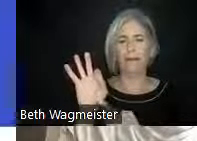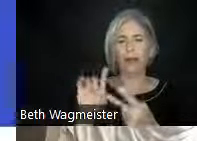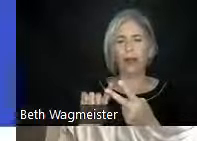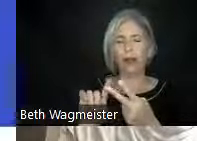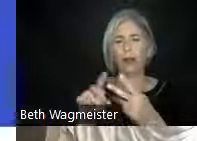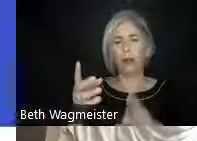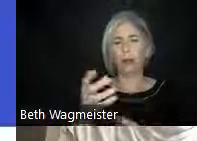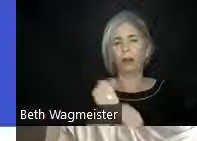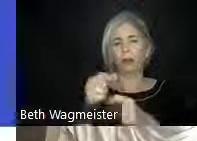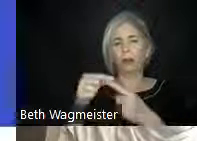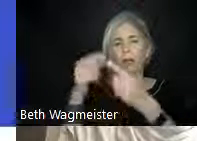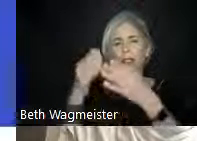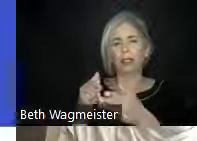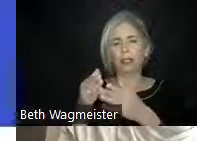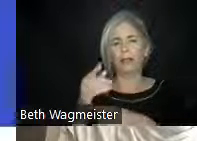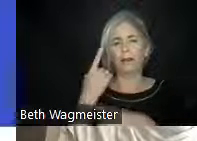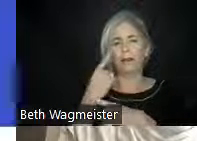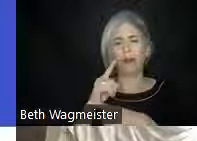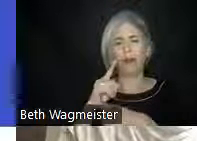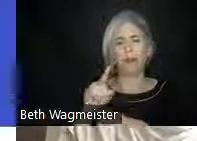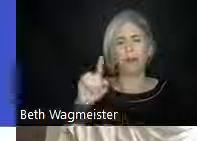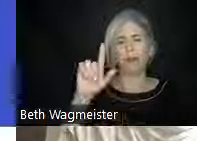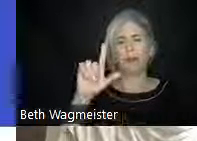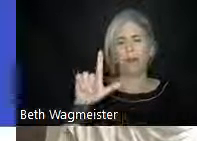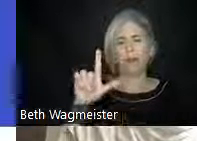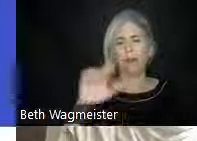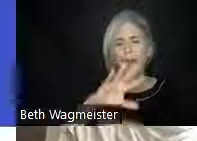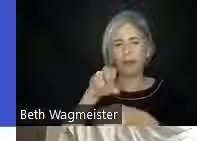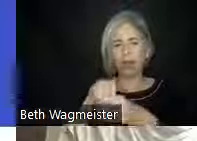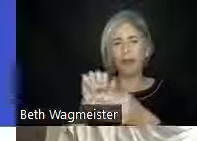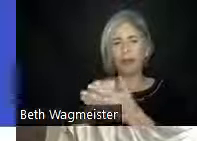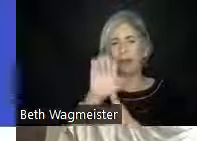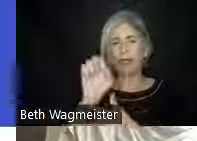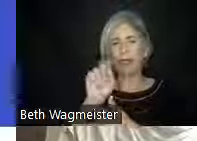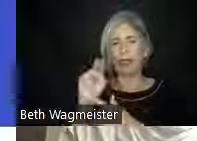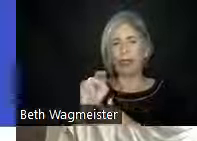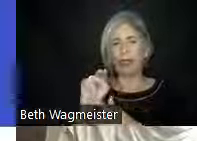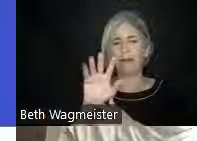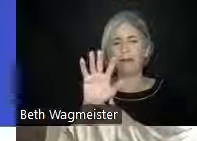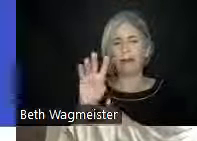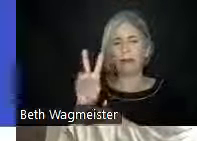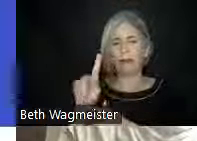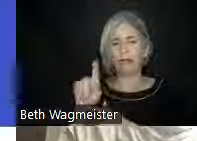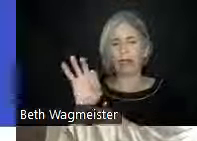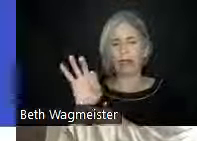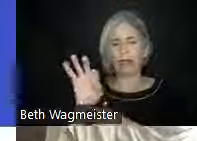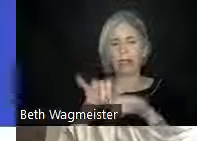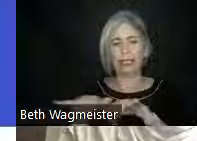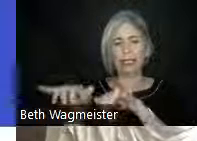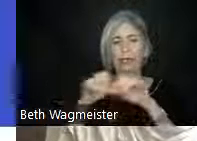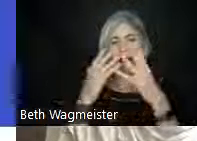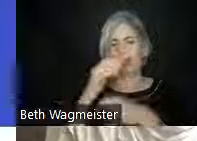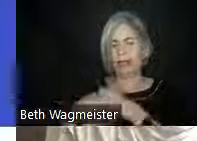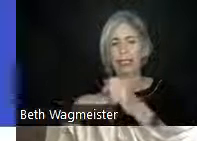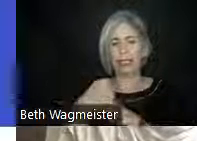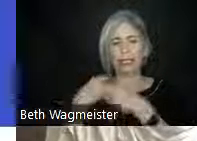procurement specialist from the research arena also, who has also been involved in the EN301549 standard since many, many years,